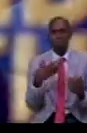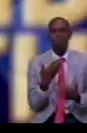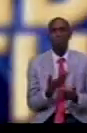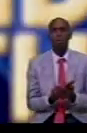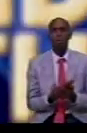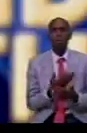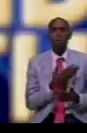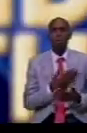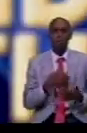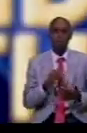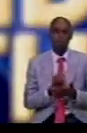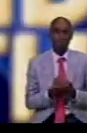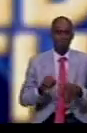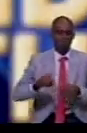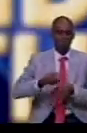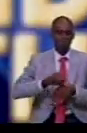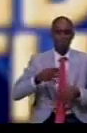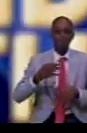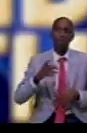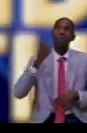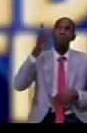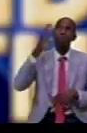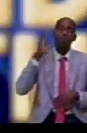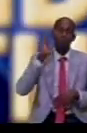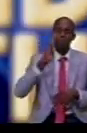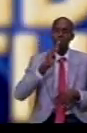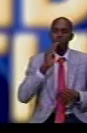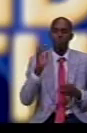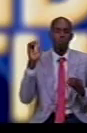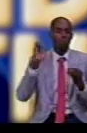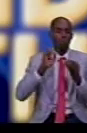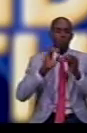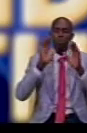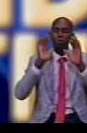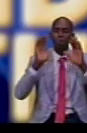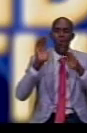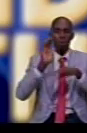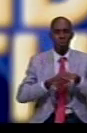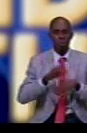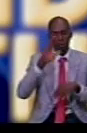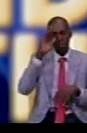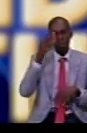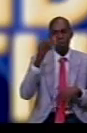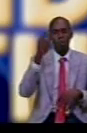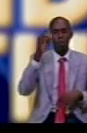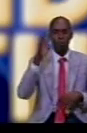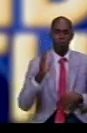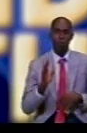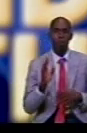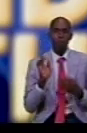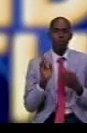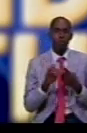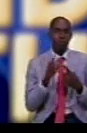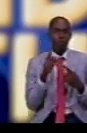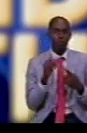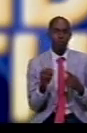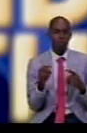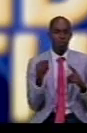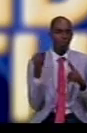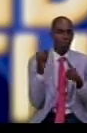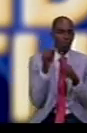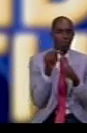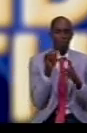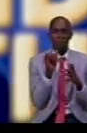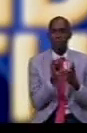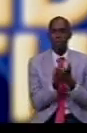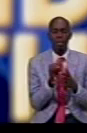be wonderful upon him, much more than what he had experienced in the previous programs, to the intent that every place, right